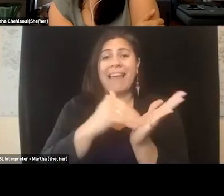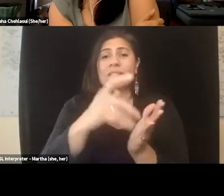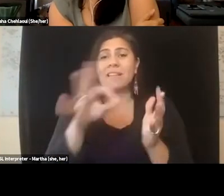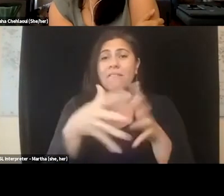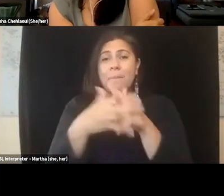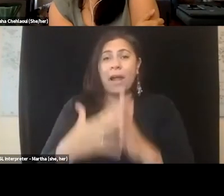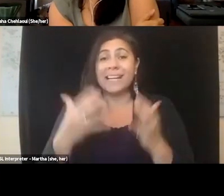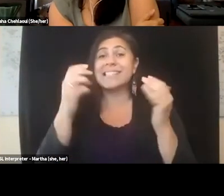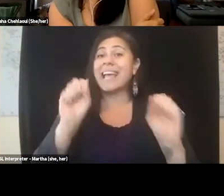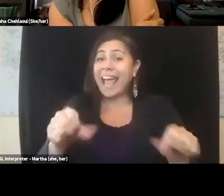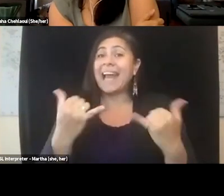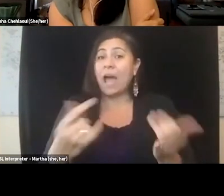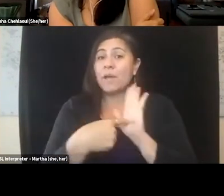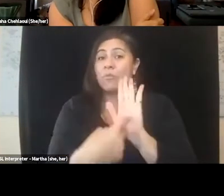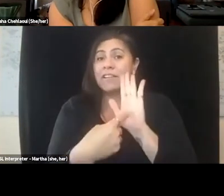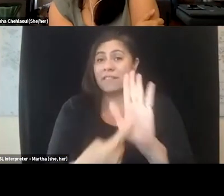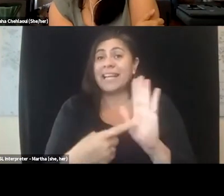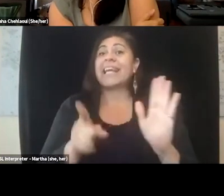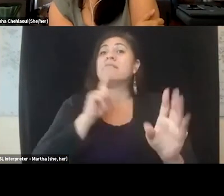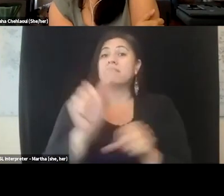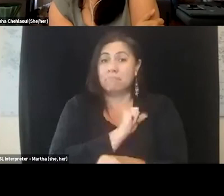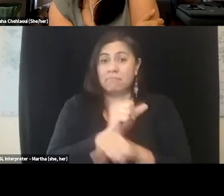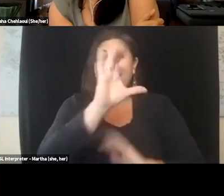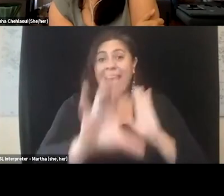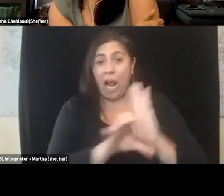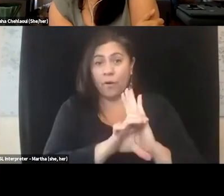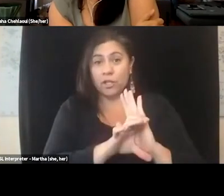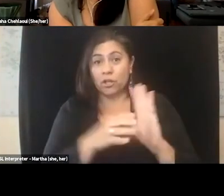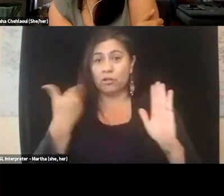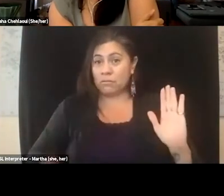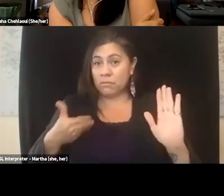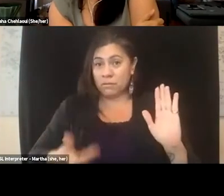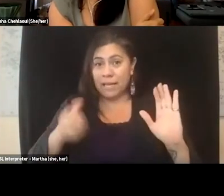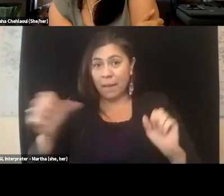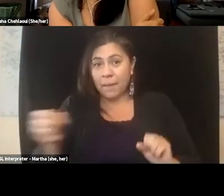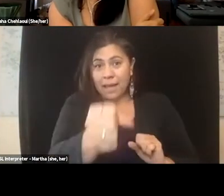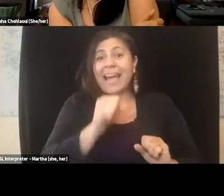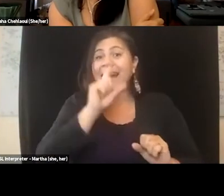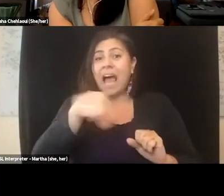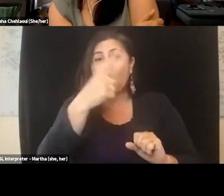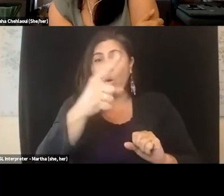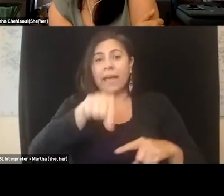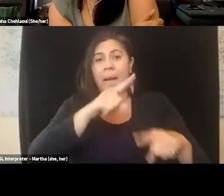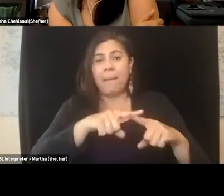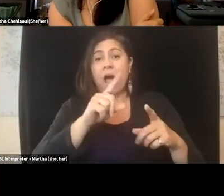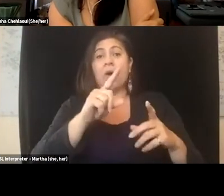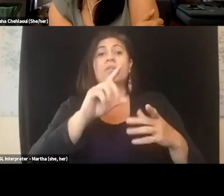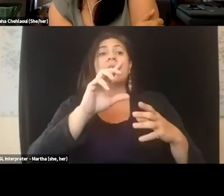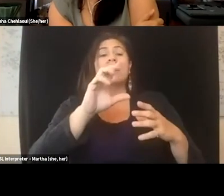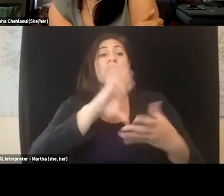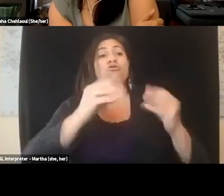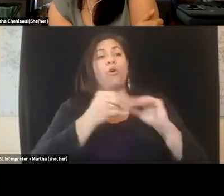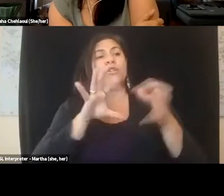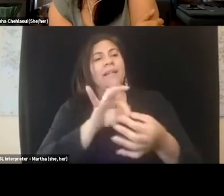in three-dimensional, fleshed out characters, and not just storylines that have to do with national security, you know, and